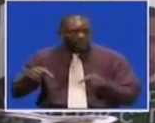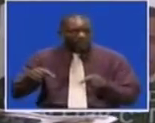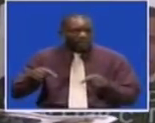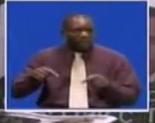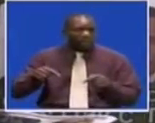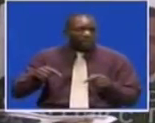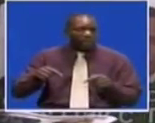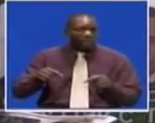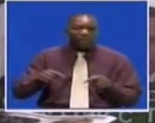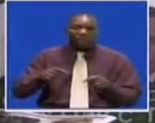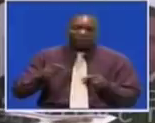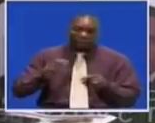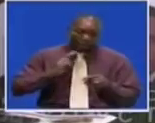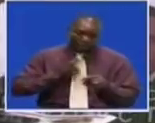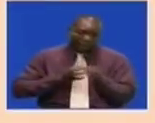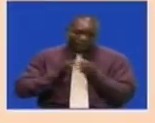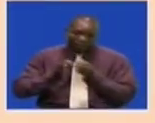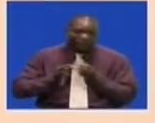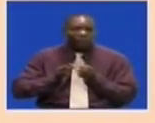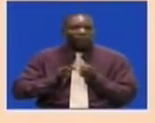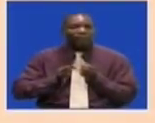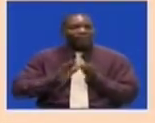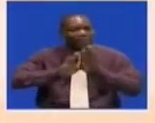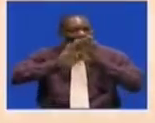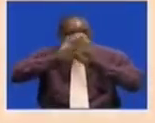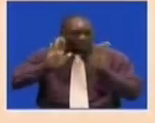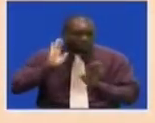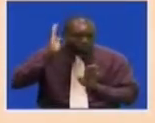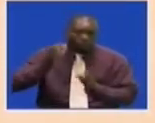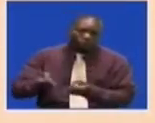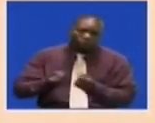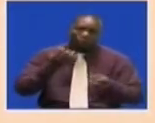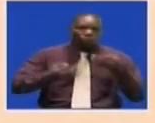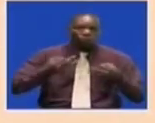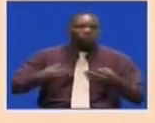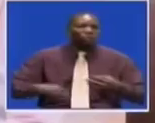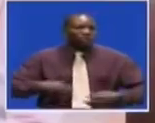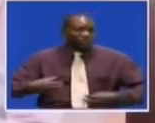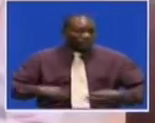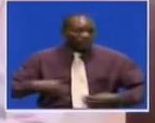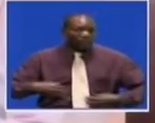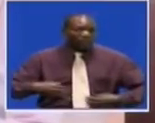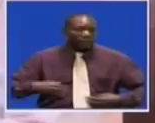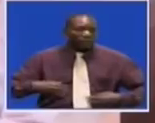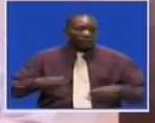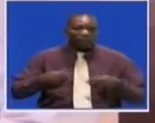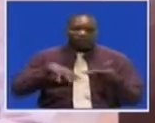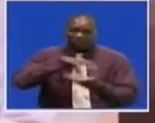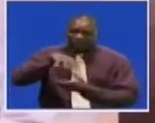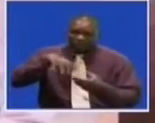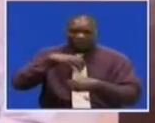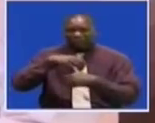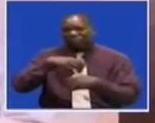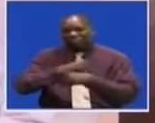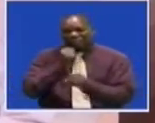let it therefore be made clear that we will petition the violence-induced results of the Sesheke